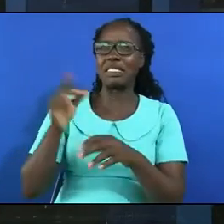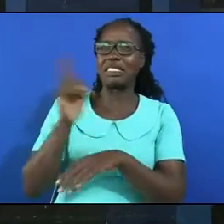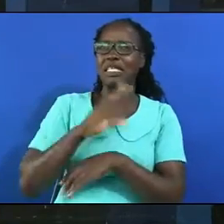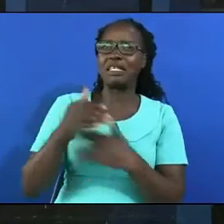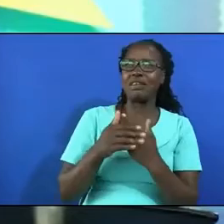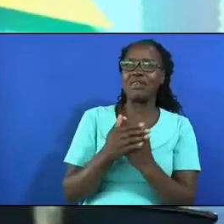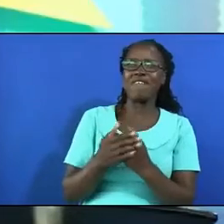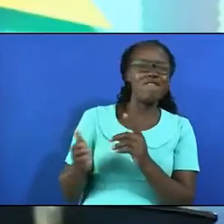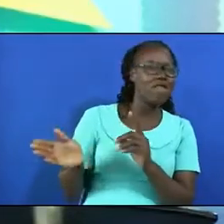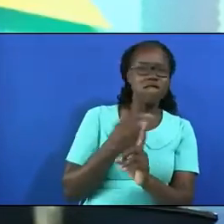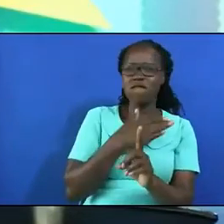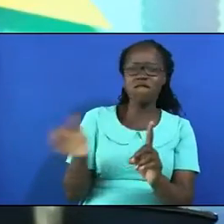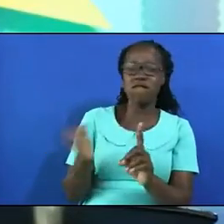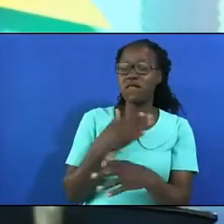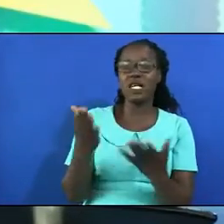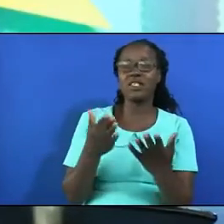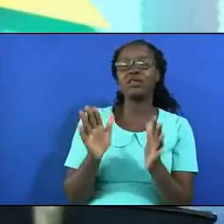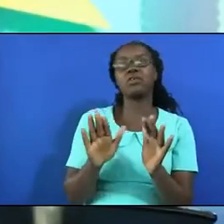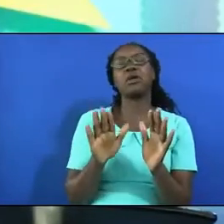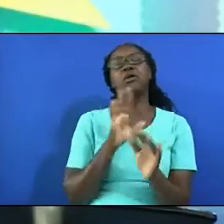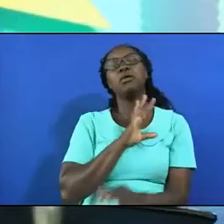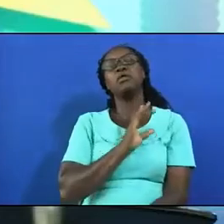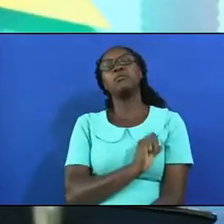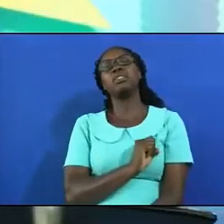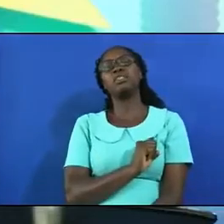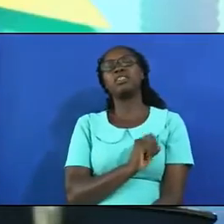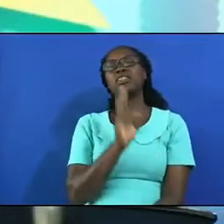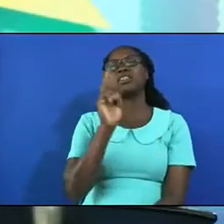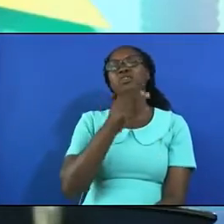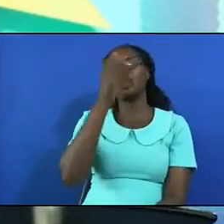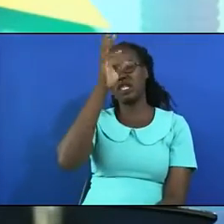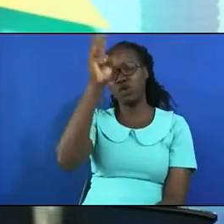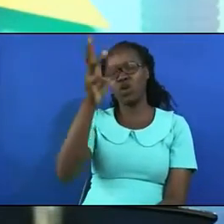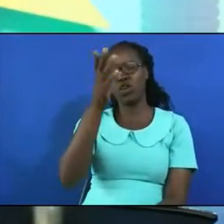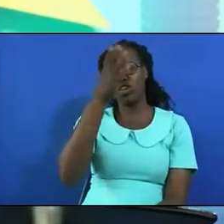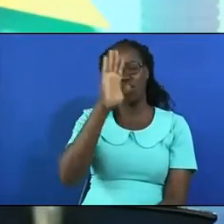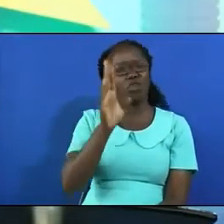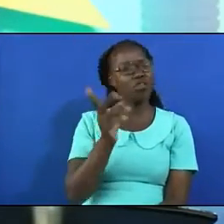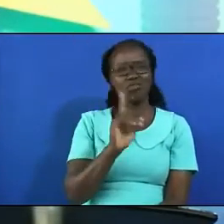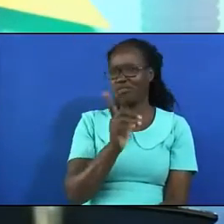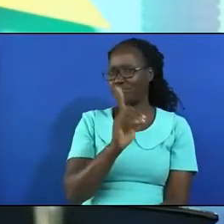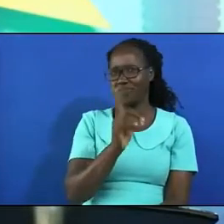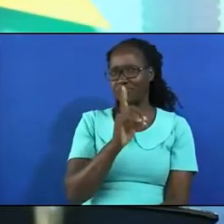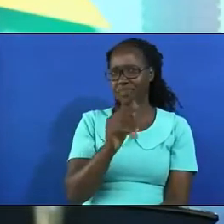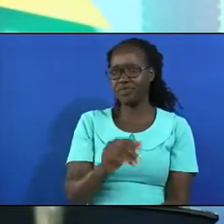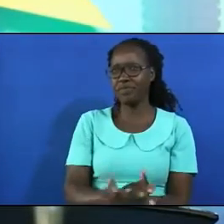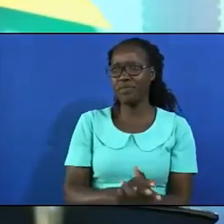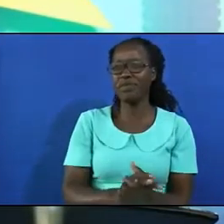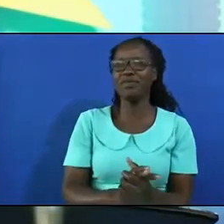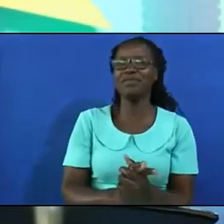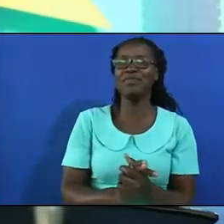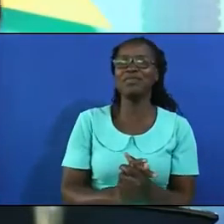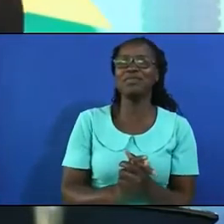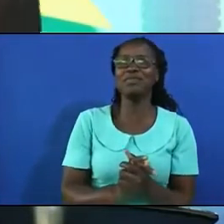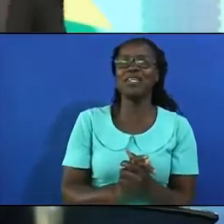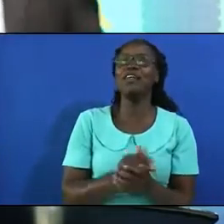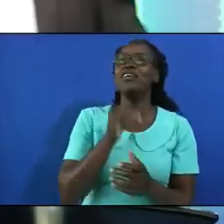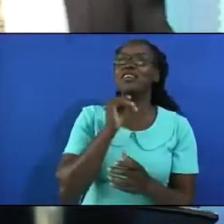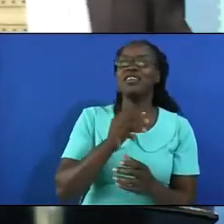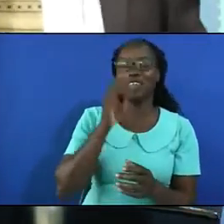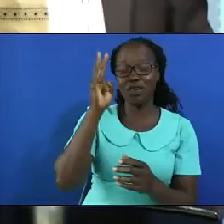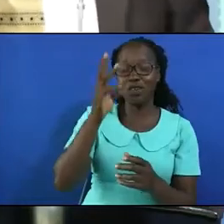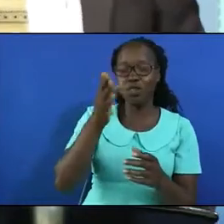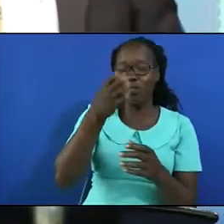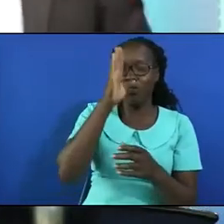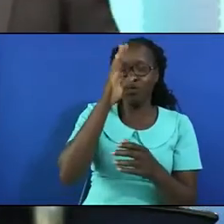is hammering you every day, and you are just persevering. It's not the will of God. Tarifa ndio hiyo. It is not the